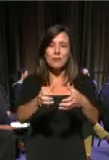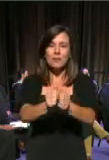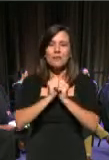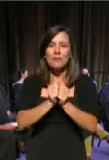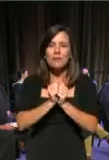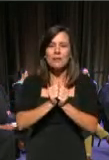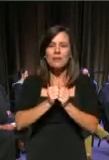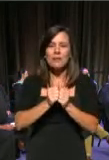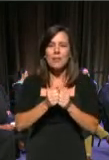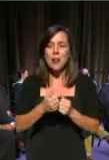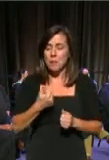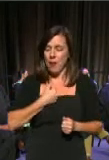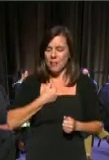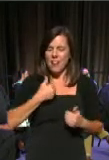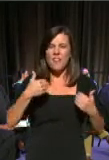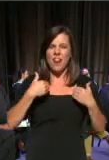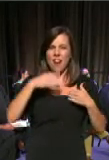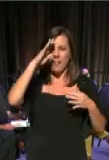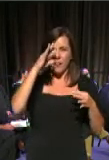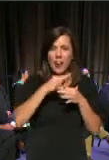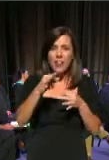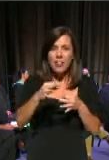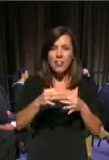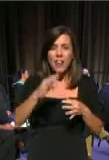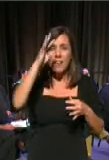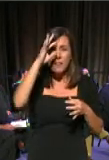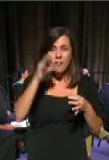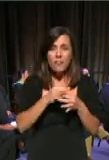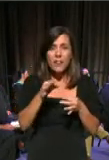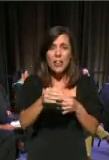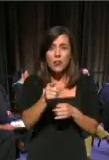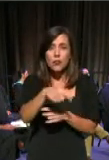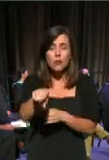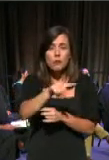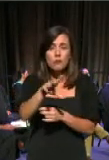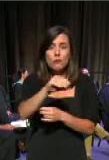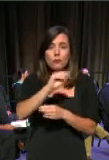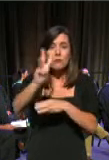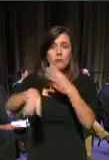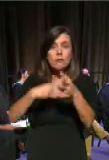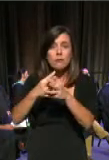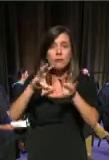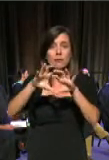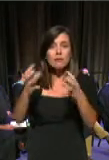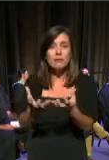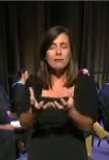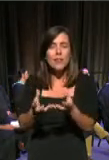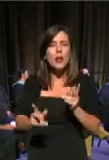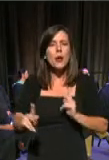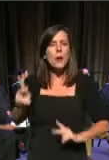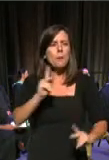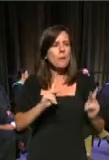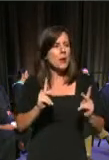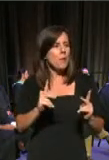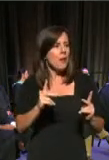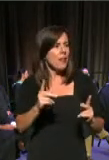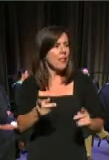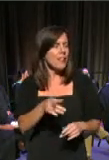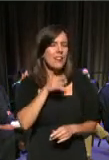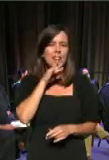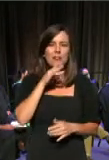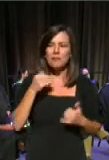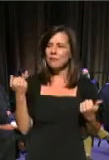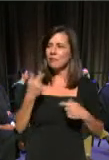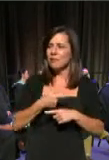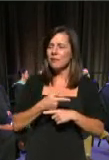with faith in myself, my friends, and the world. I have faith that the people I speak here today